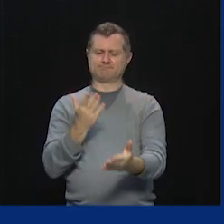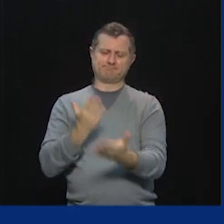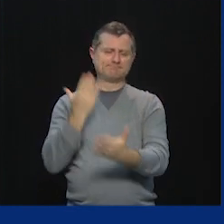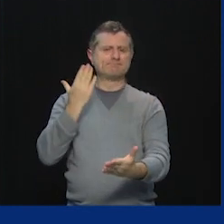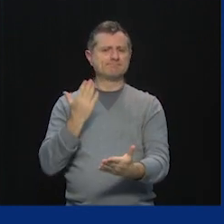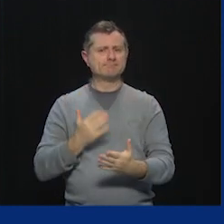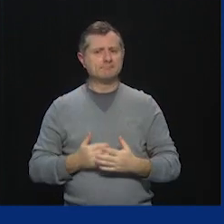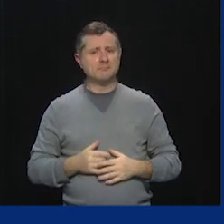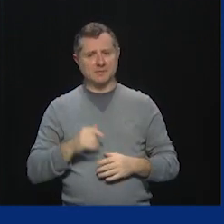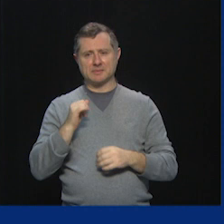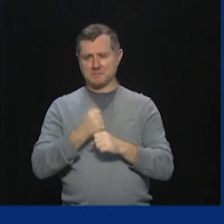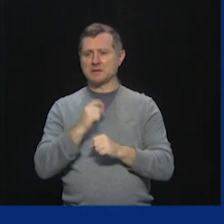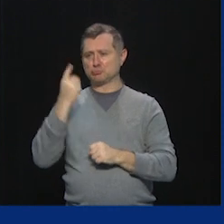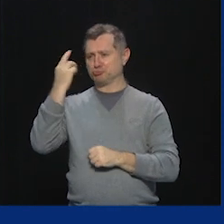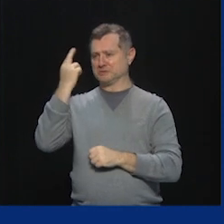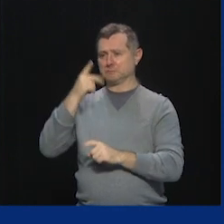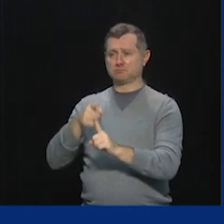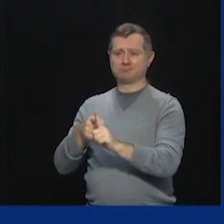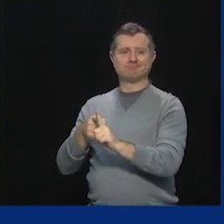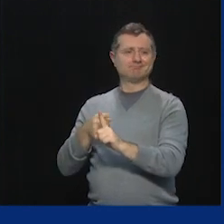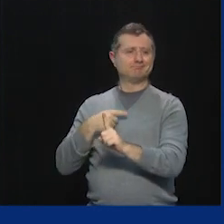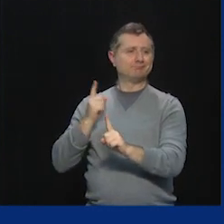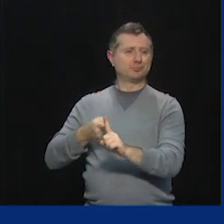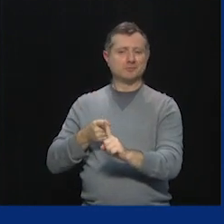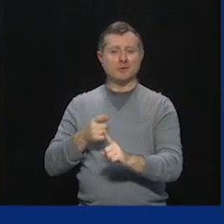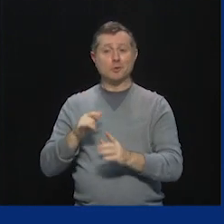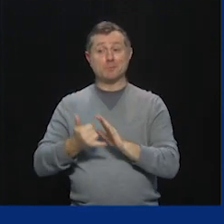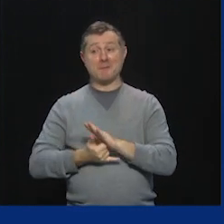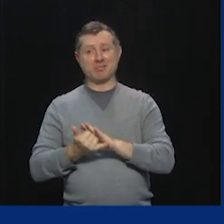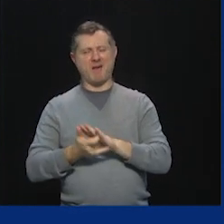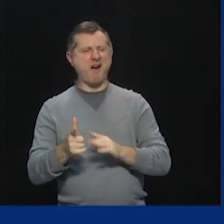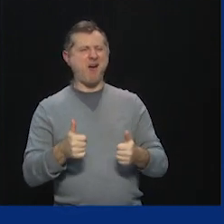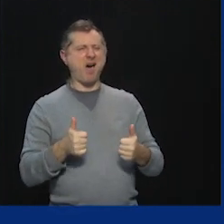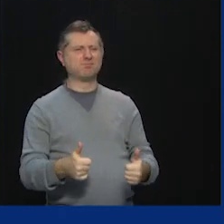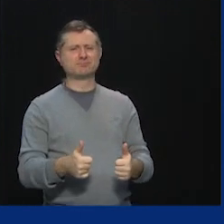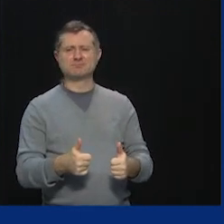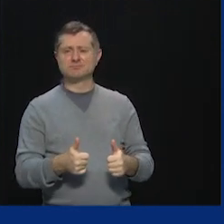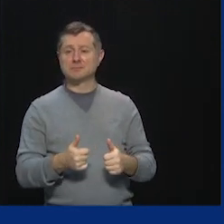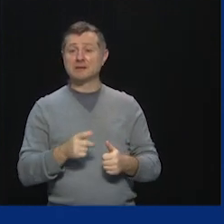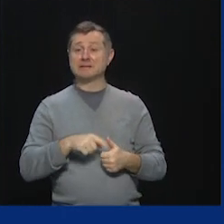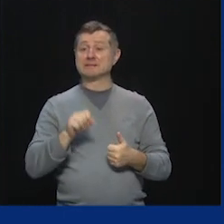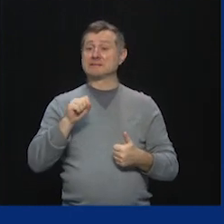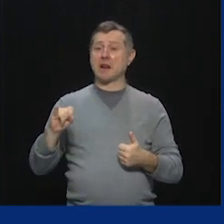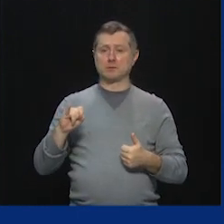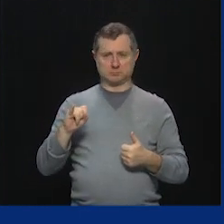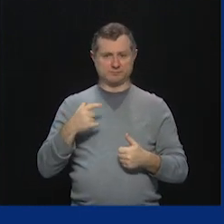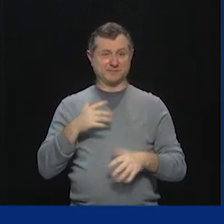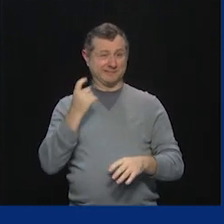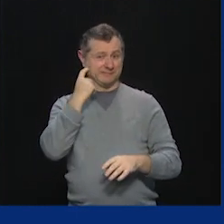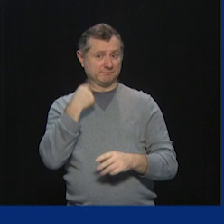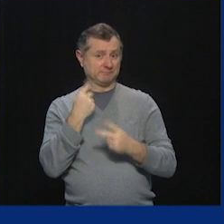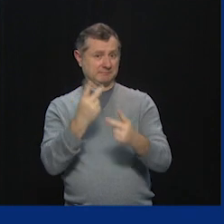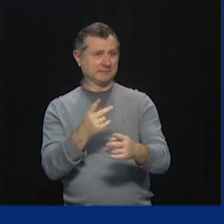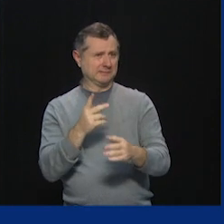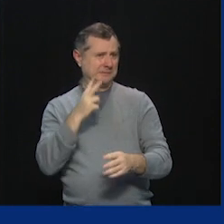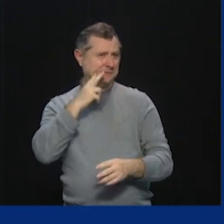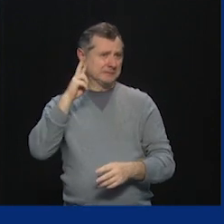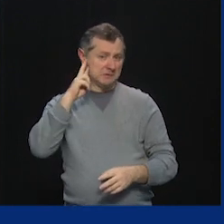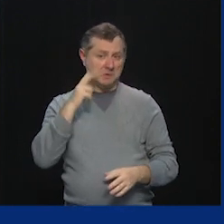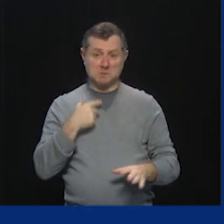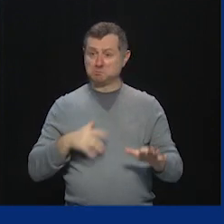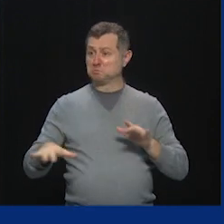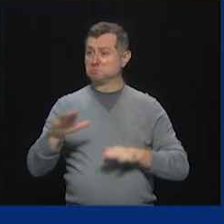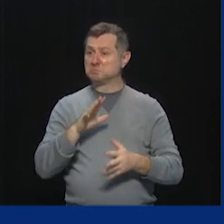that's one of the reasons why Manhattan is doing better. Staten Island, I just was there a couple days ago surveying storm damage, and the